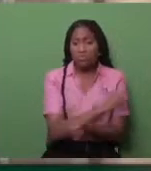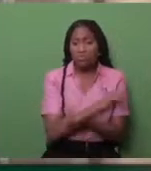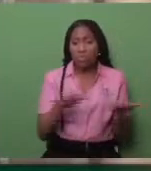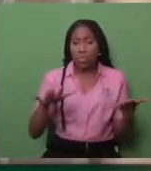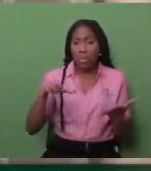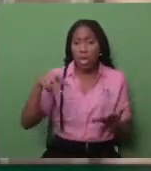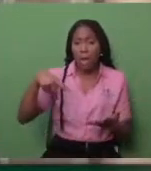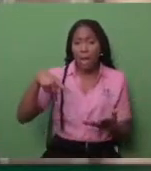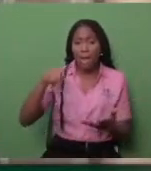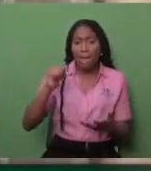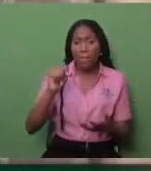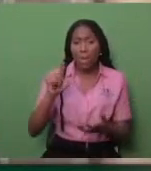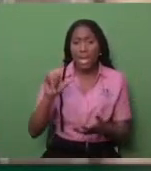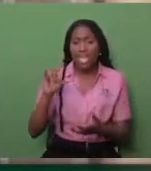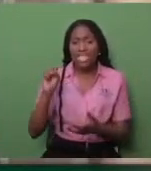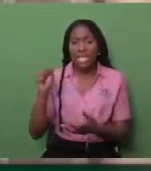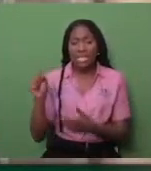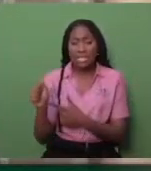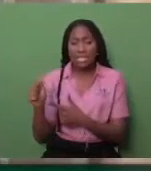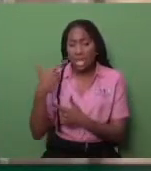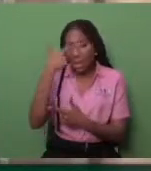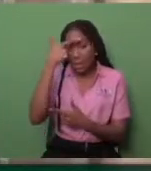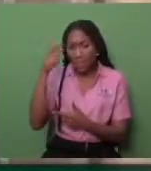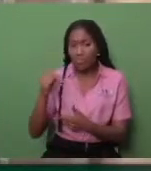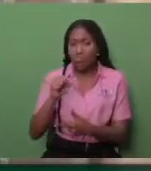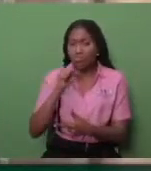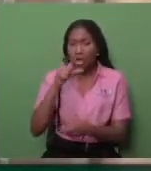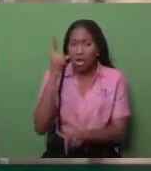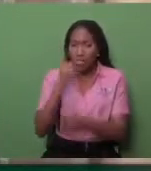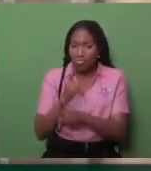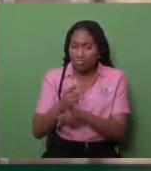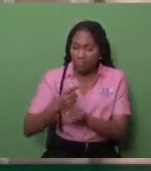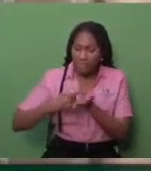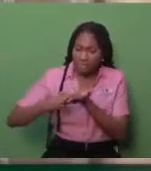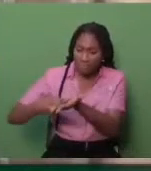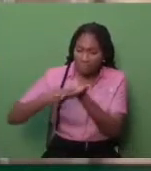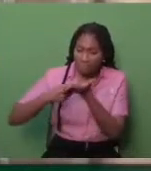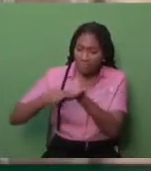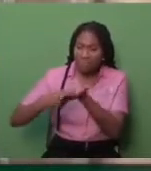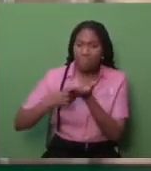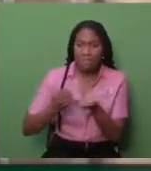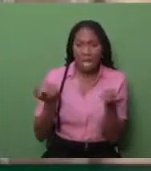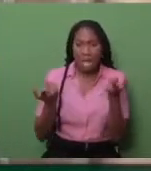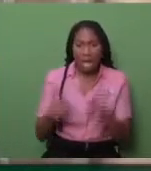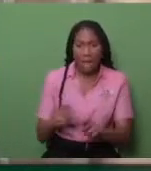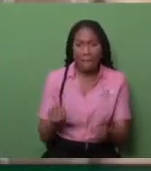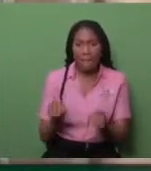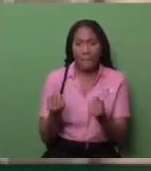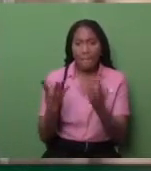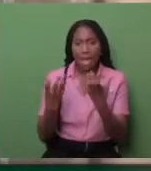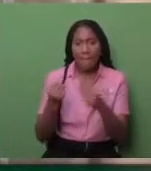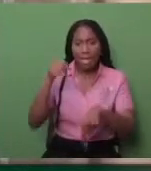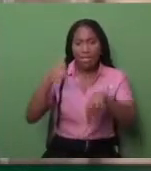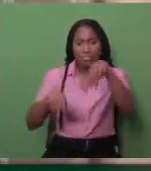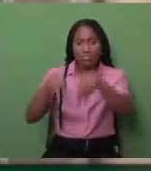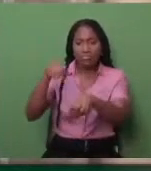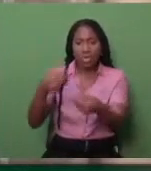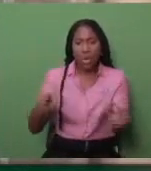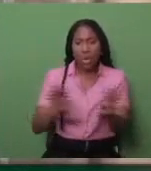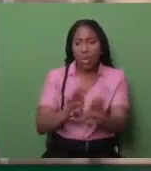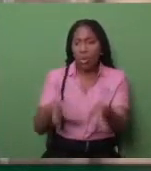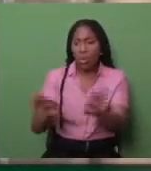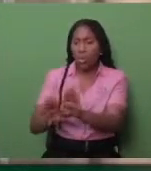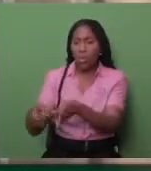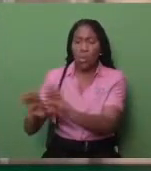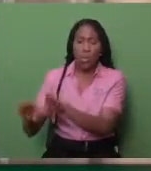with your Houston gas negotiations, causing the most plant closures ever in our nation's history, decimating